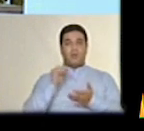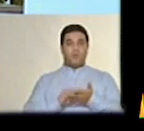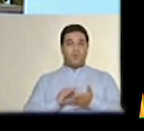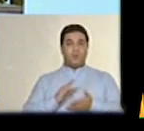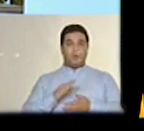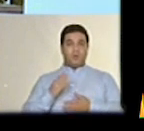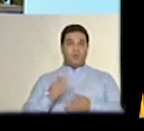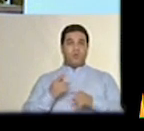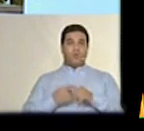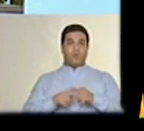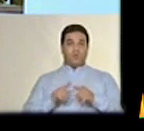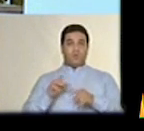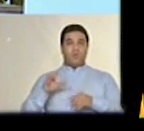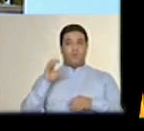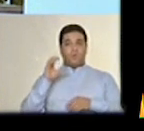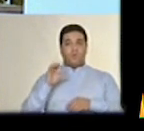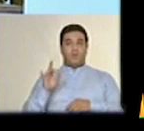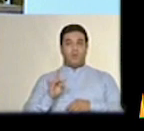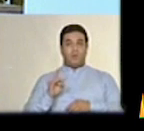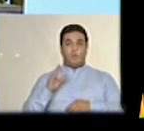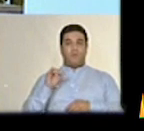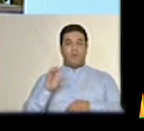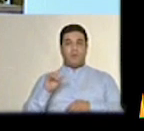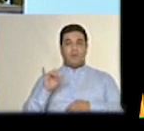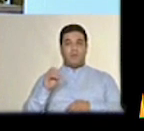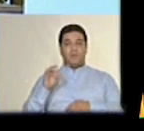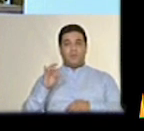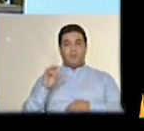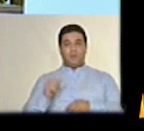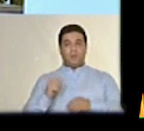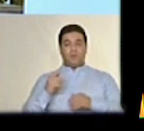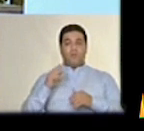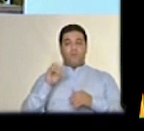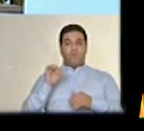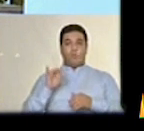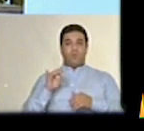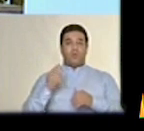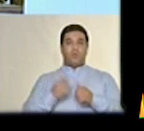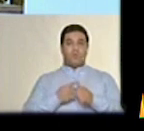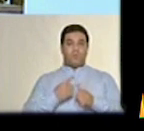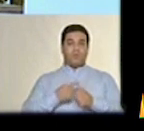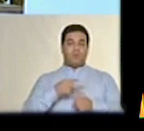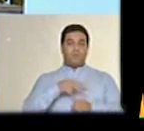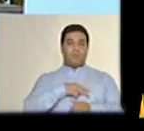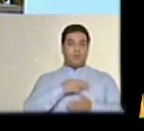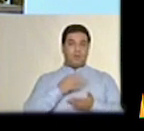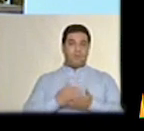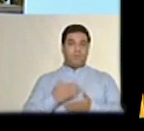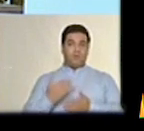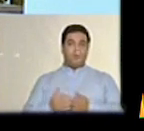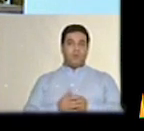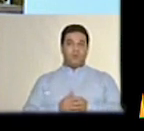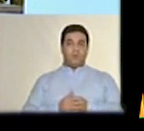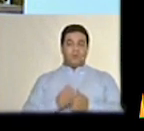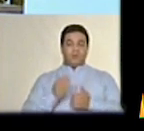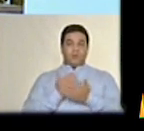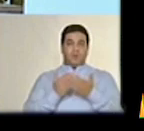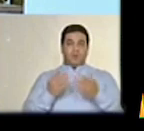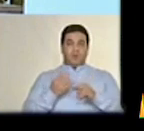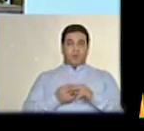o'rnatilgan. Shuningdek, O'zbekiston Respublikasi Fanlar Akademiyasida Bobur nomidagi medal ta'sis etilgan ekan. Siz